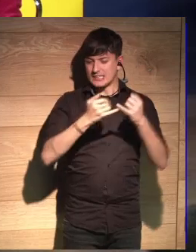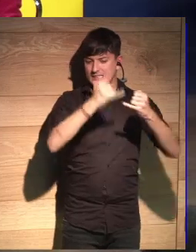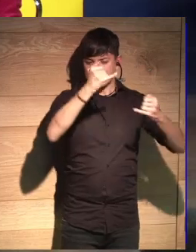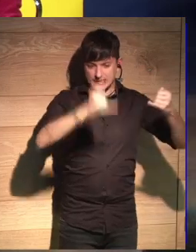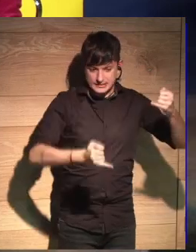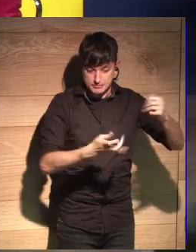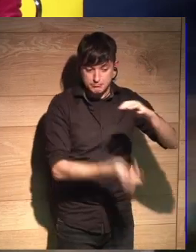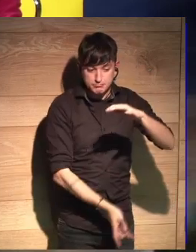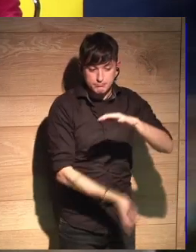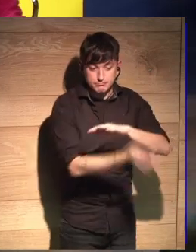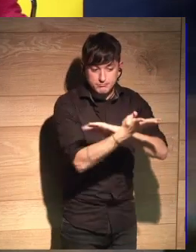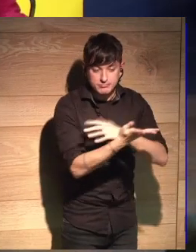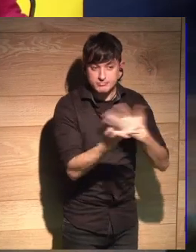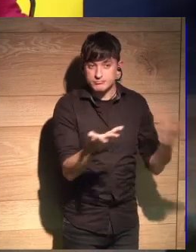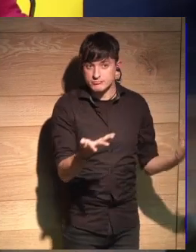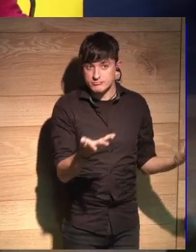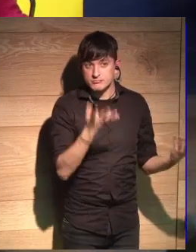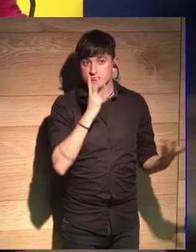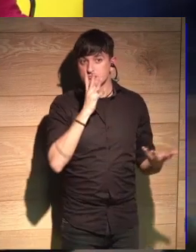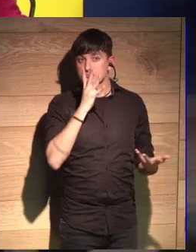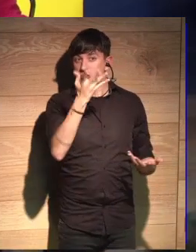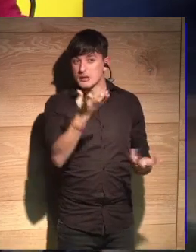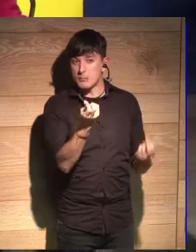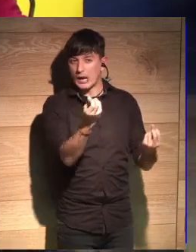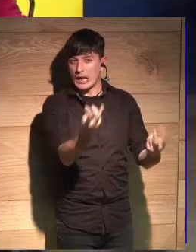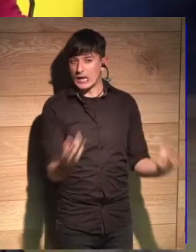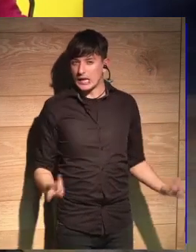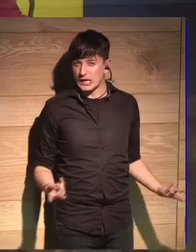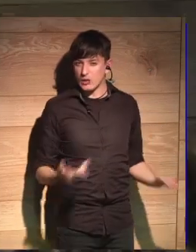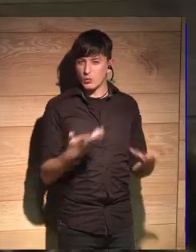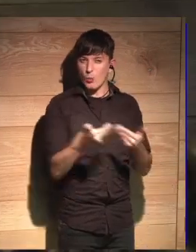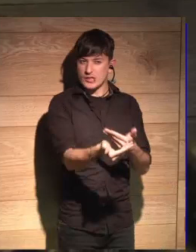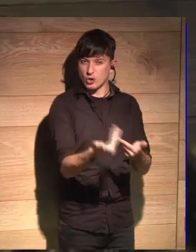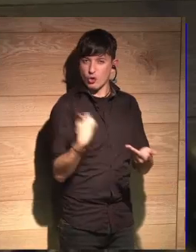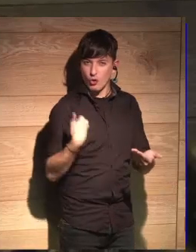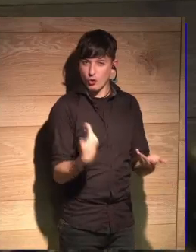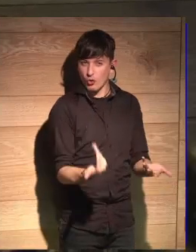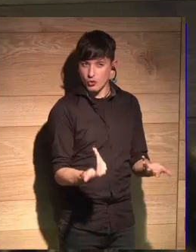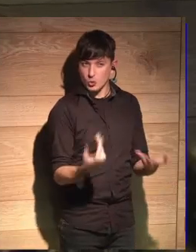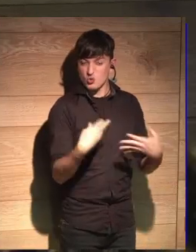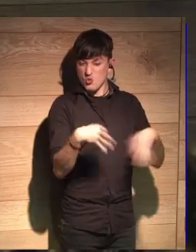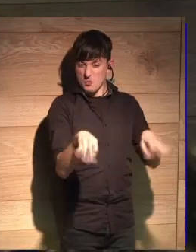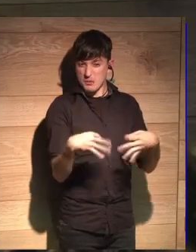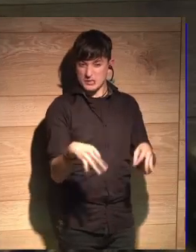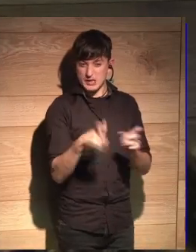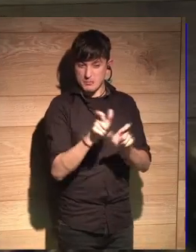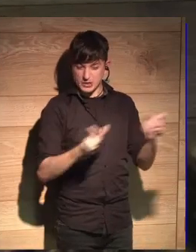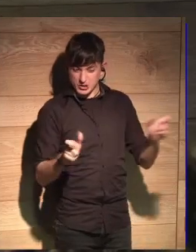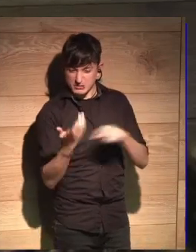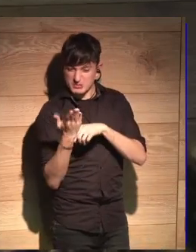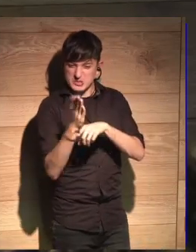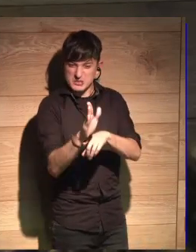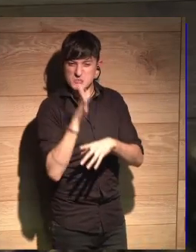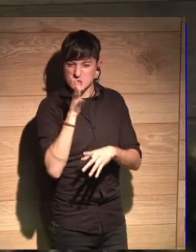and why, when there are some people, normally people representing us, why do we follow them